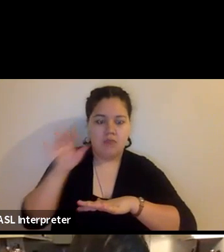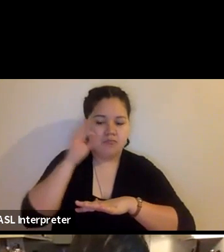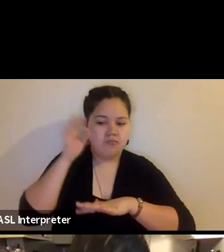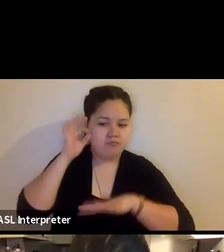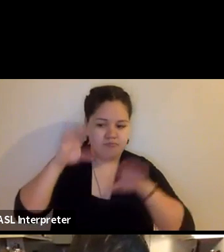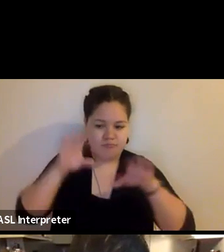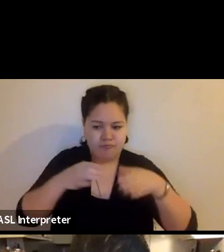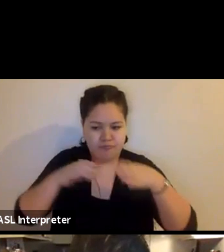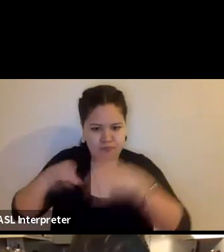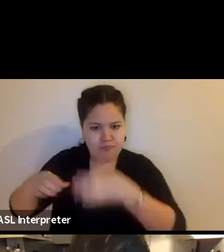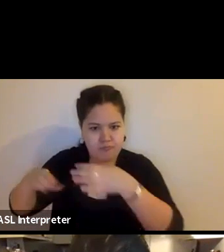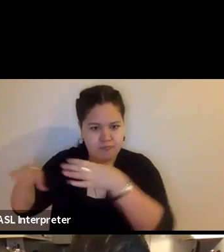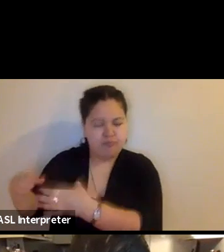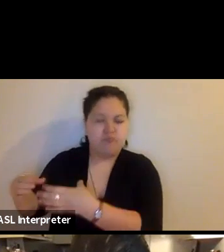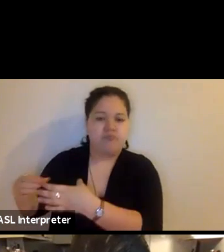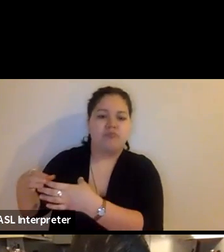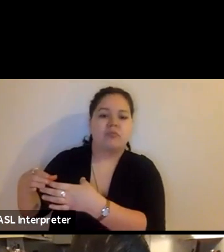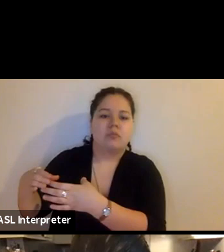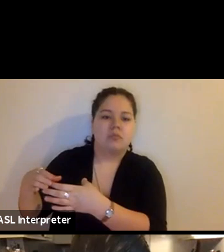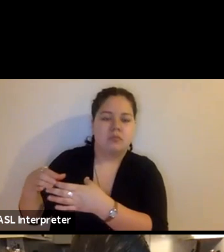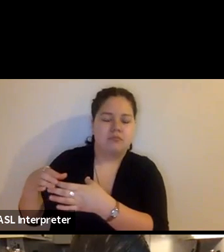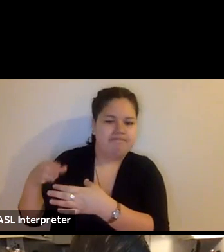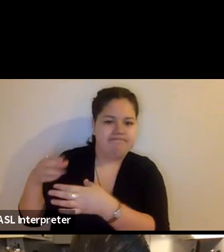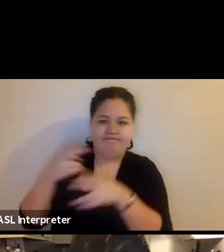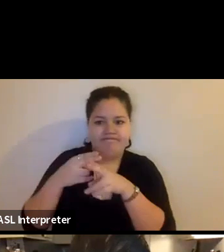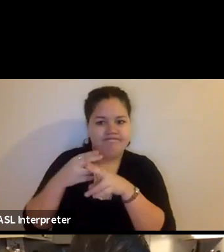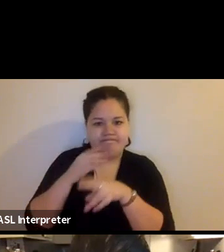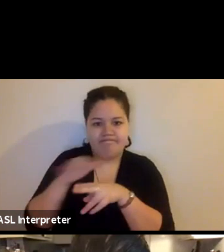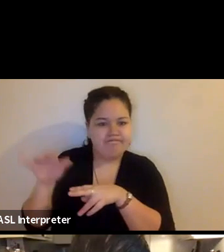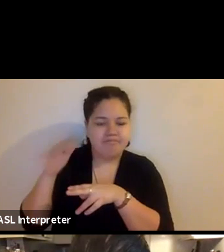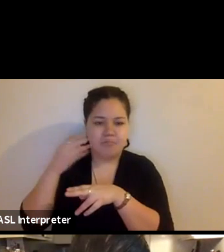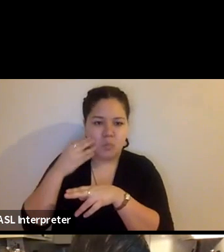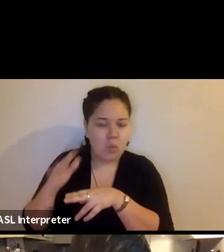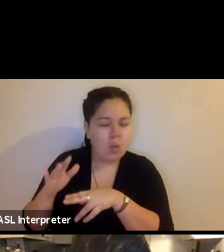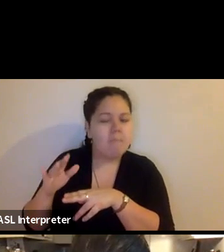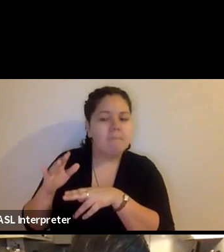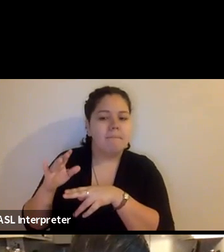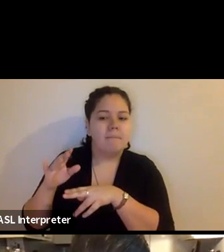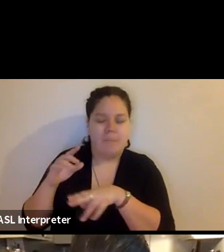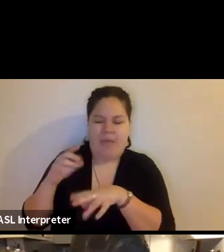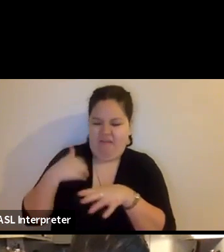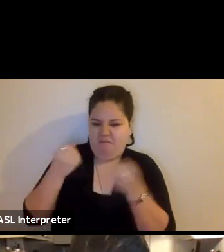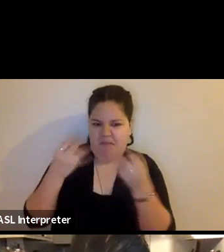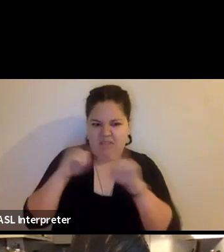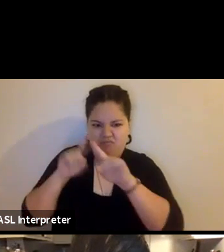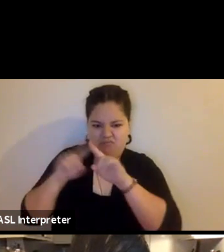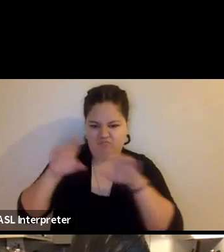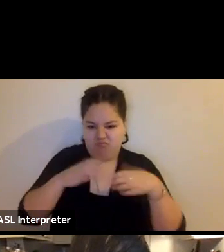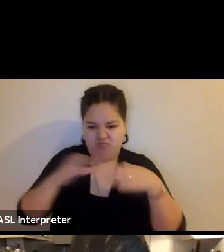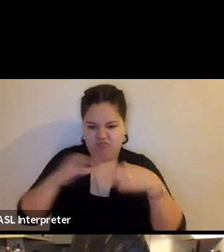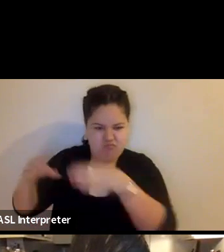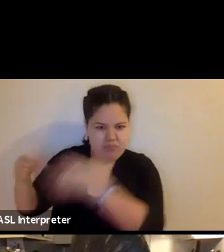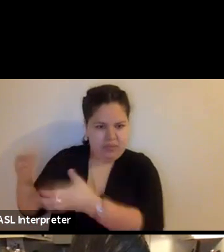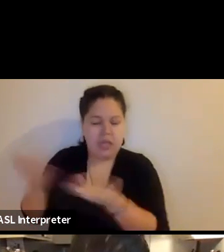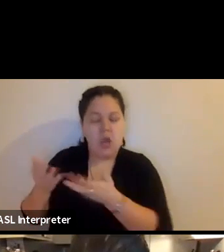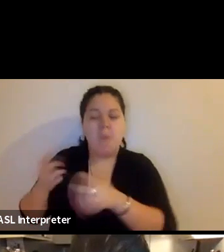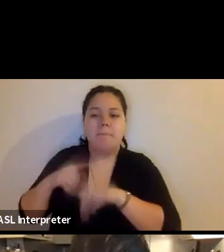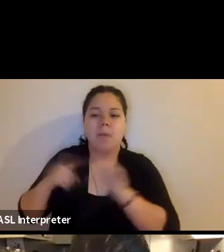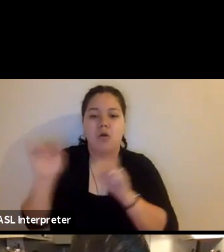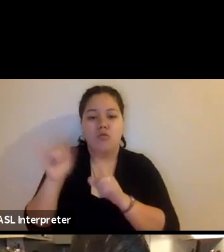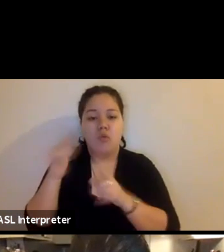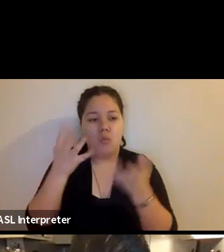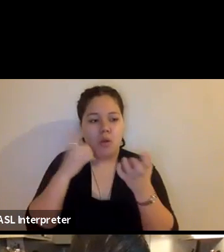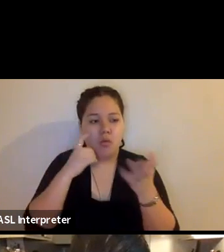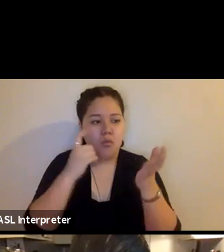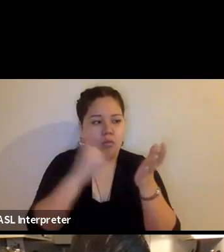tribes, as well as many others. Also recognizing the presence of the Confederated Tribes of the Grand Ronde in